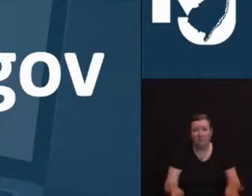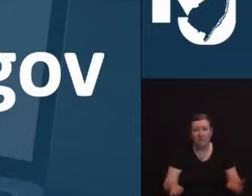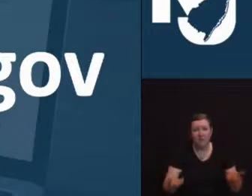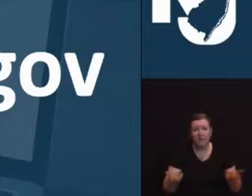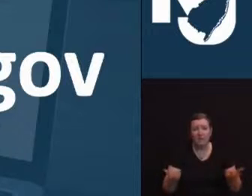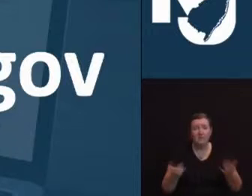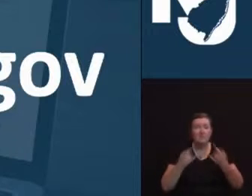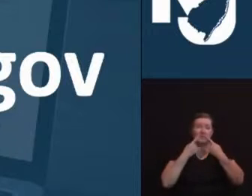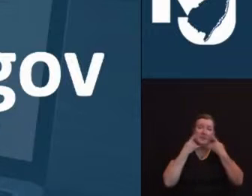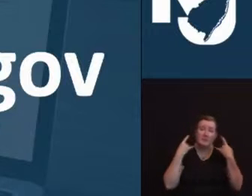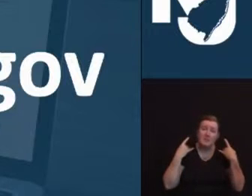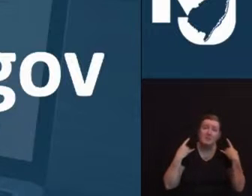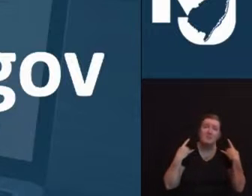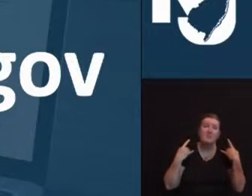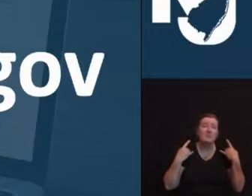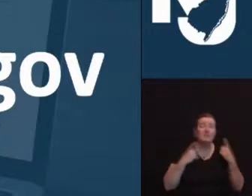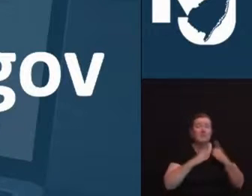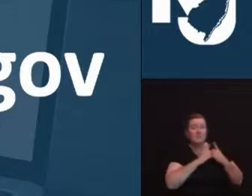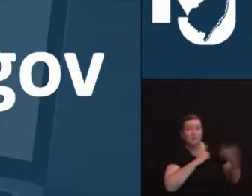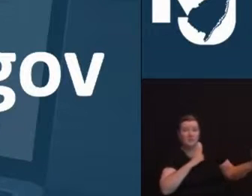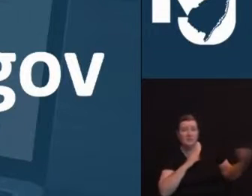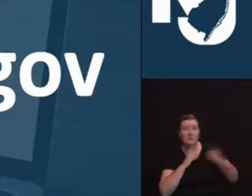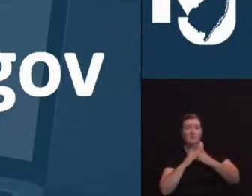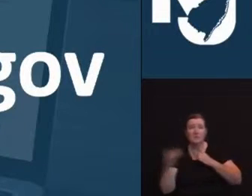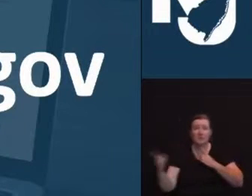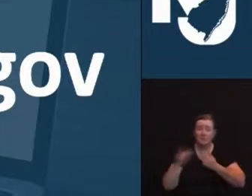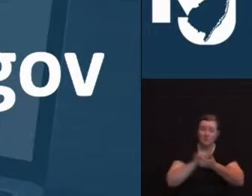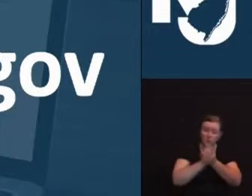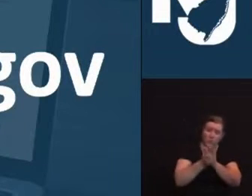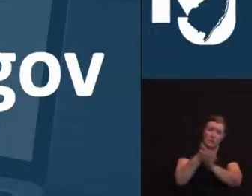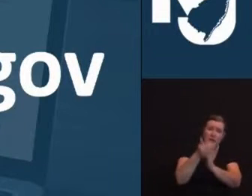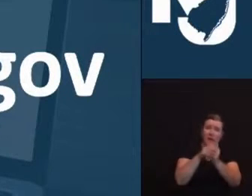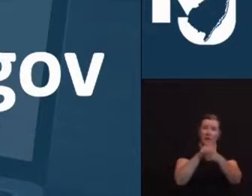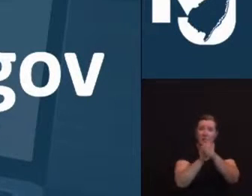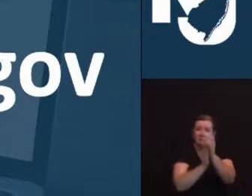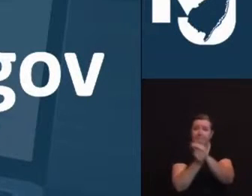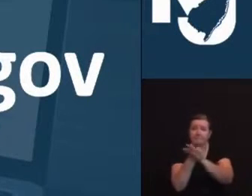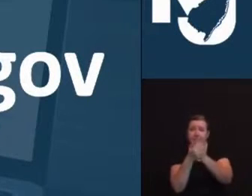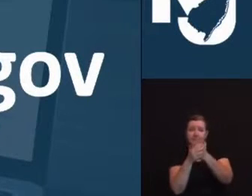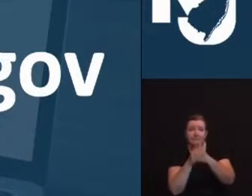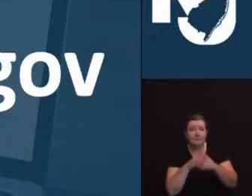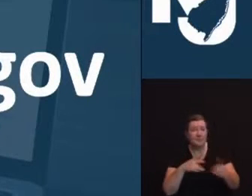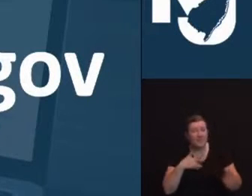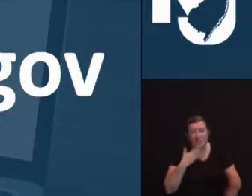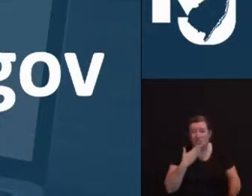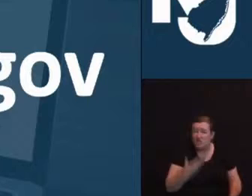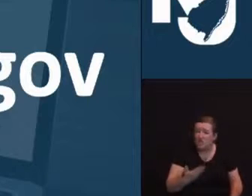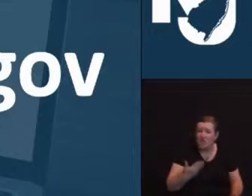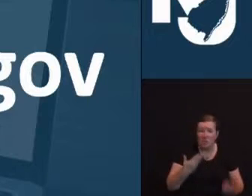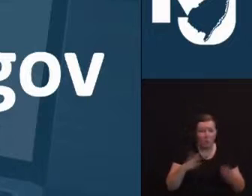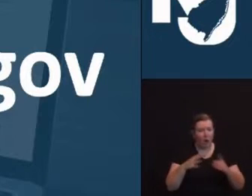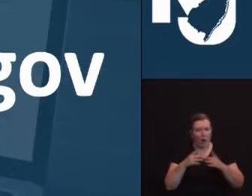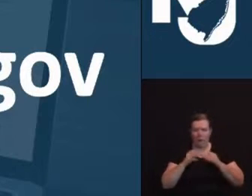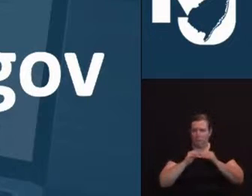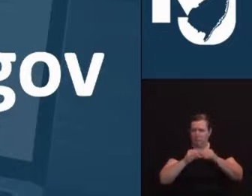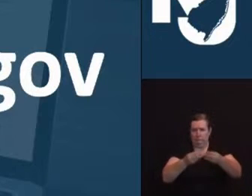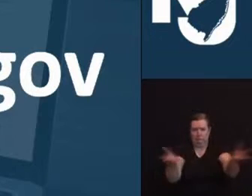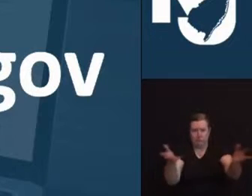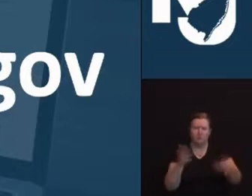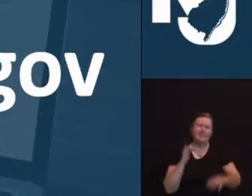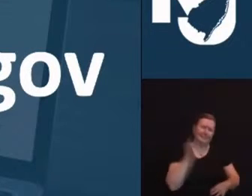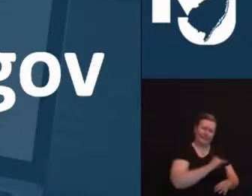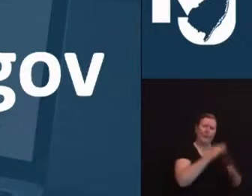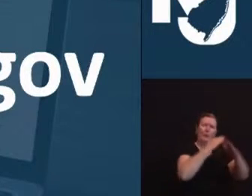hands, using common sense, taking yourself off the field if you don't feel well or you've been exposed. That's all we got right now, folks. Better